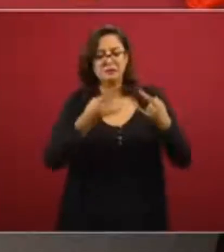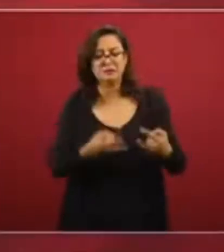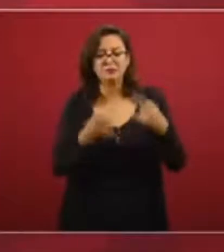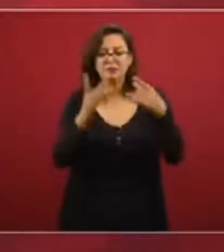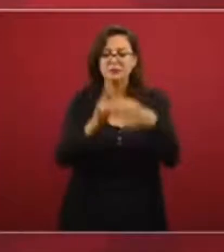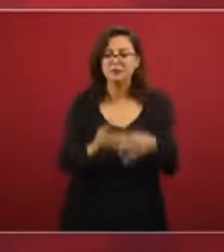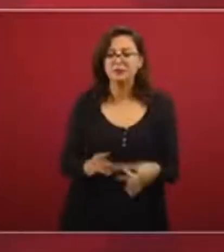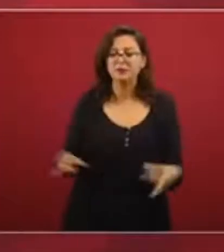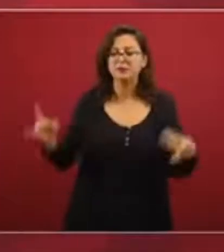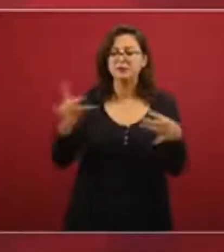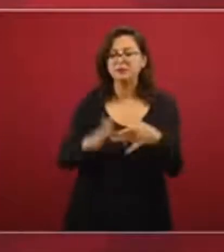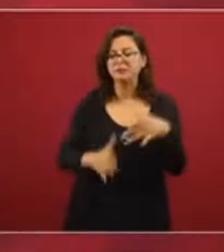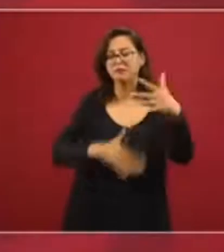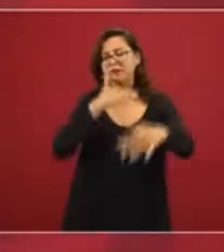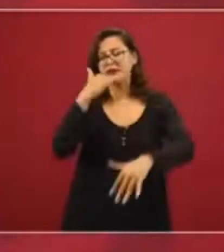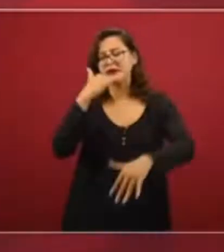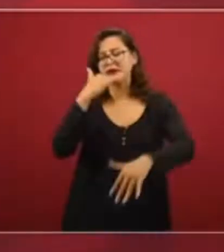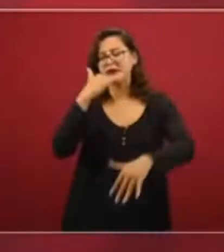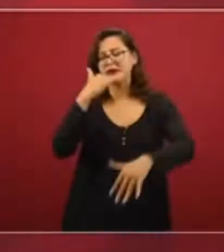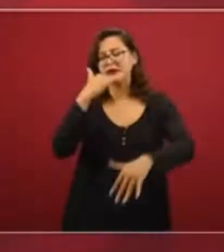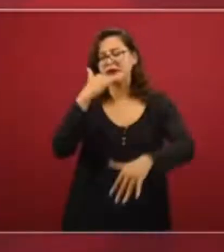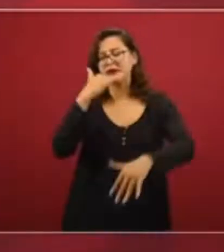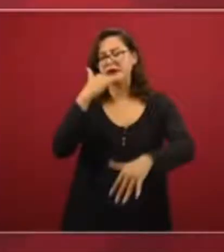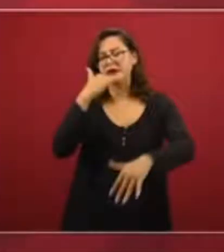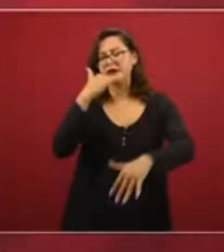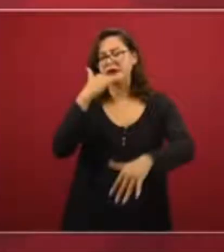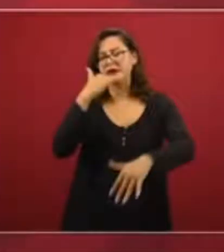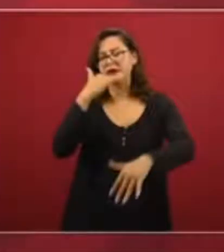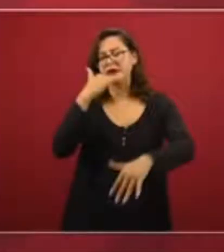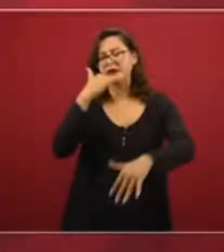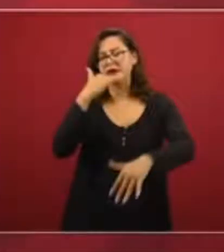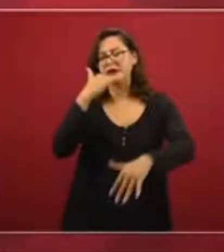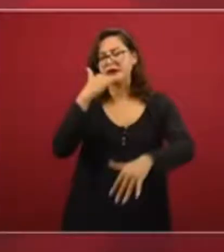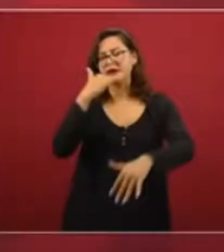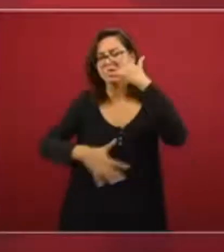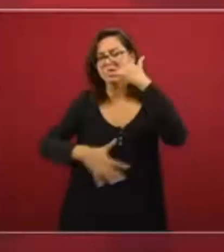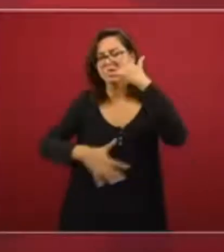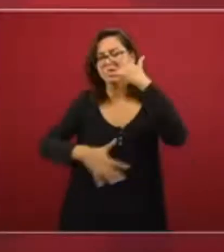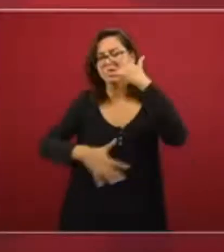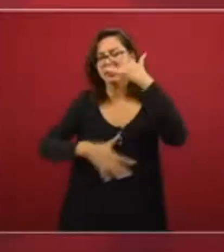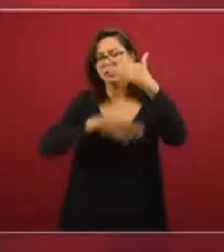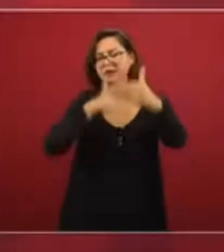de actos de corrupción, of acts of corruption,